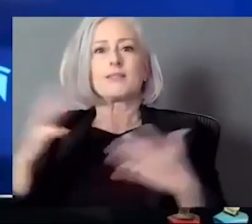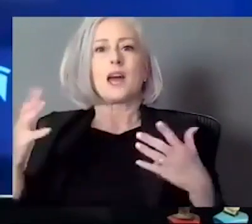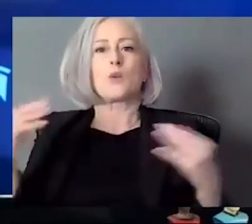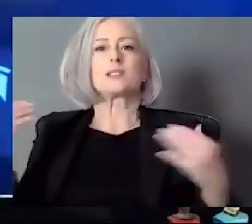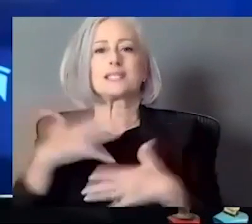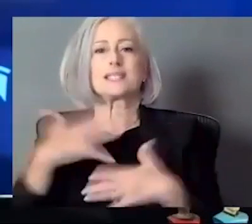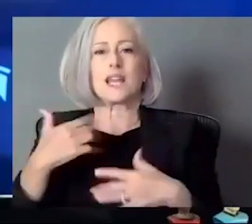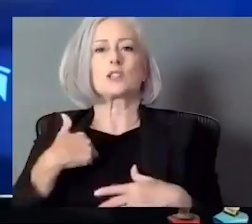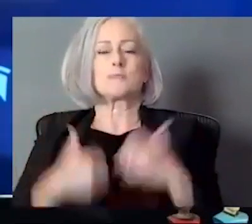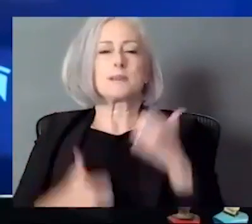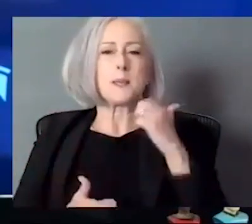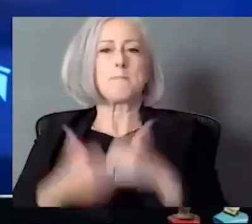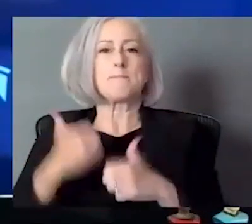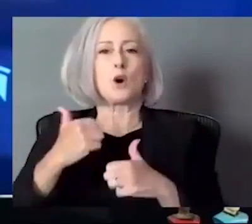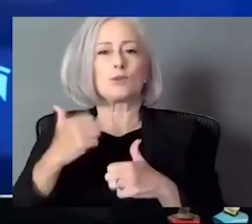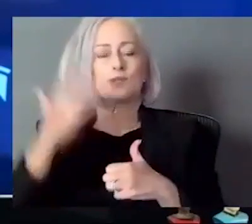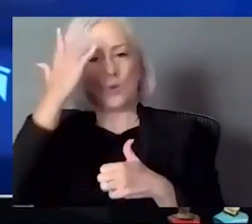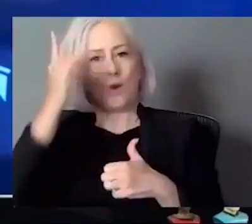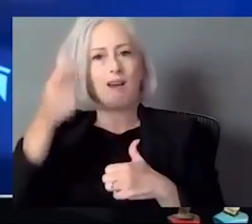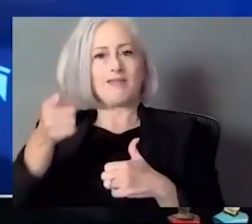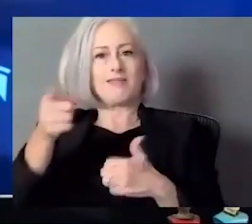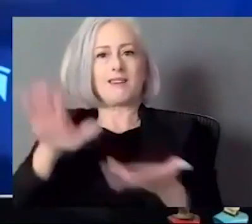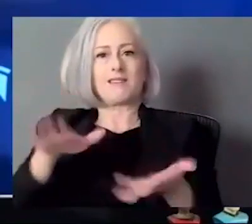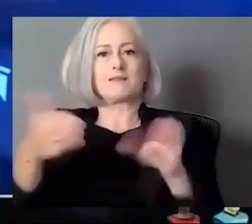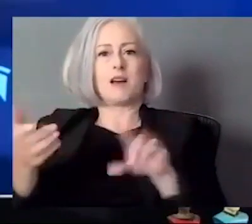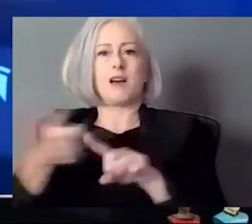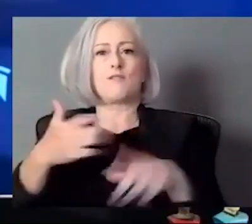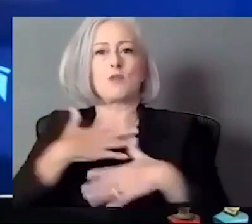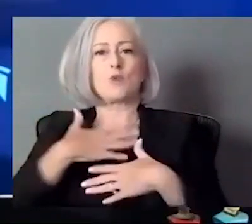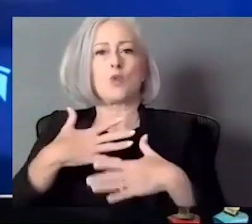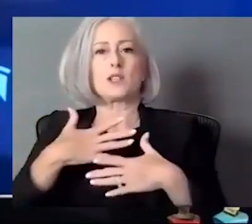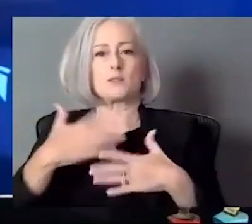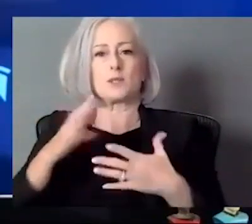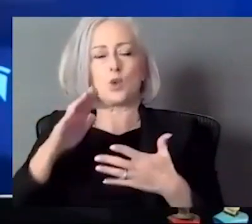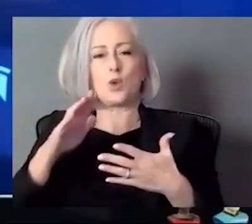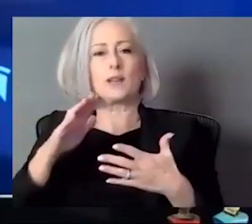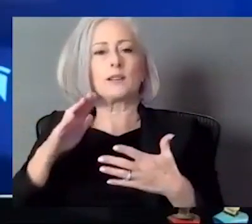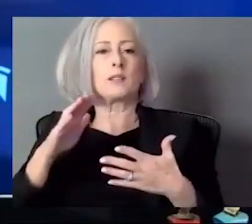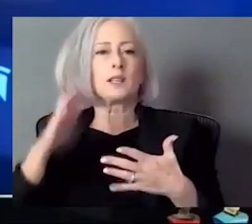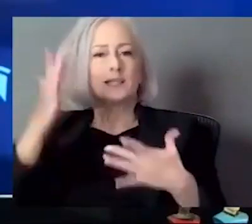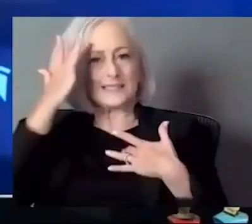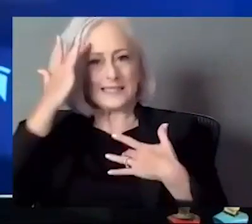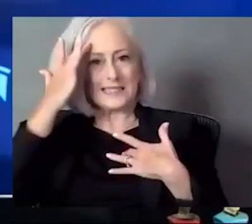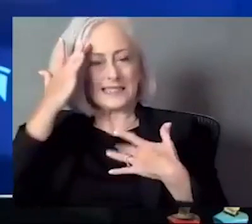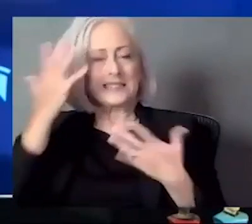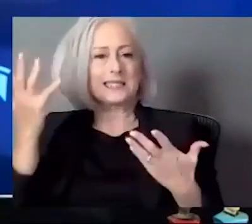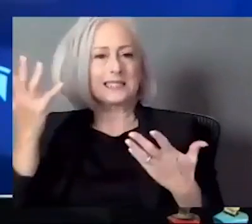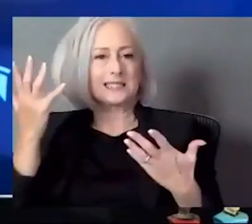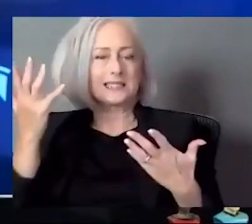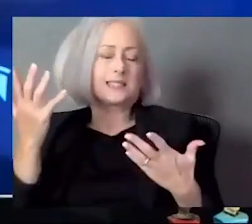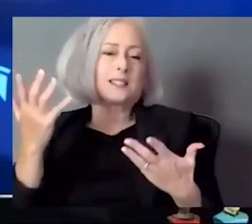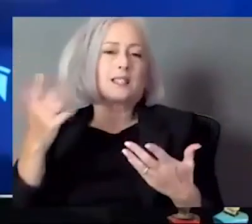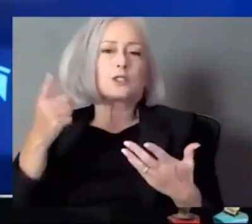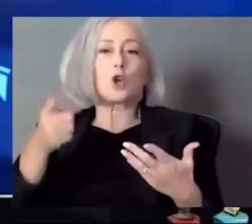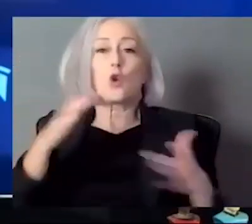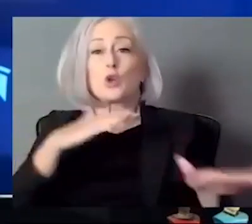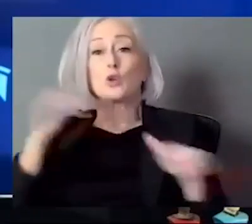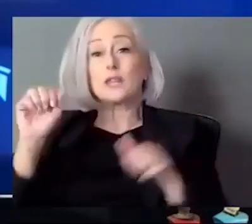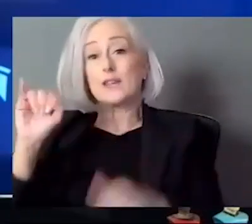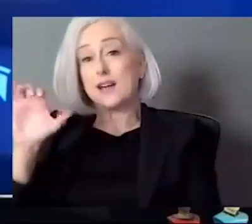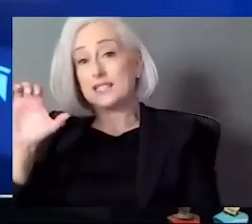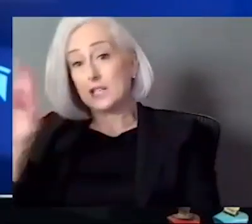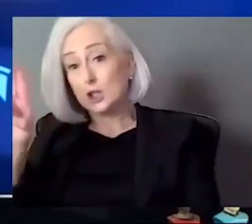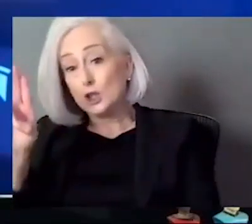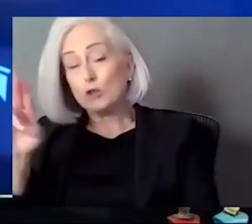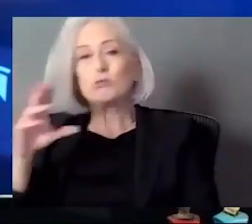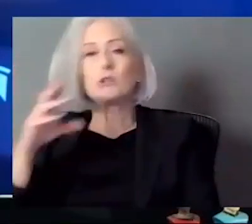respiratory death, meaning they can't breathe from the COVID pneumonia. And it's the longest term, even if you get out of the ICU and you've been on the ventilator, that's great, but